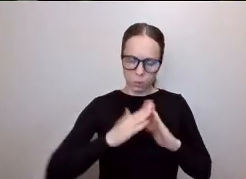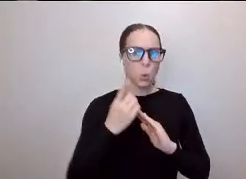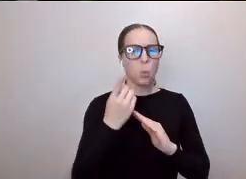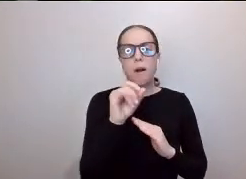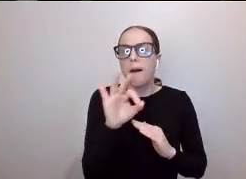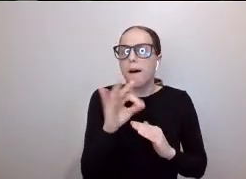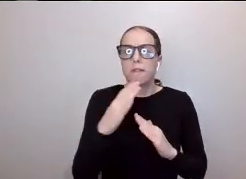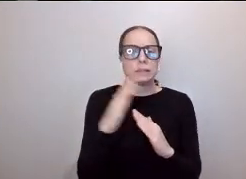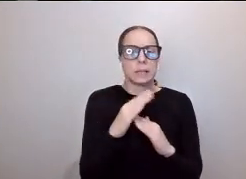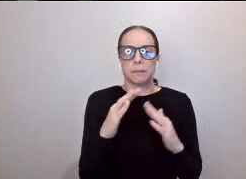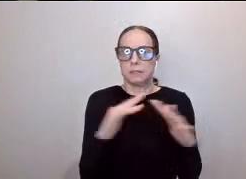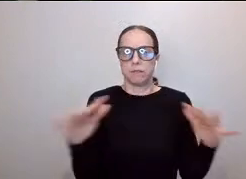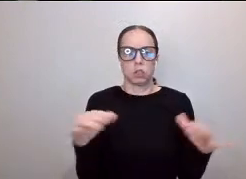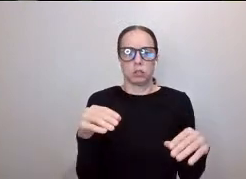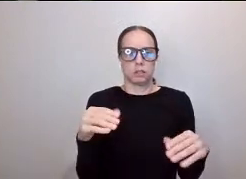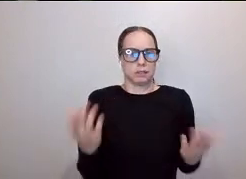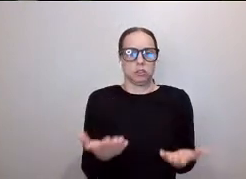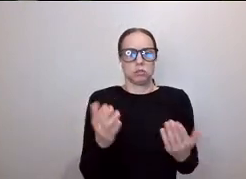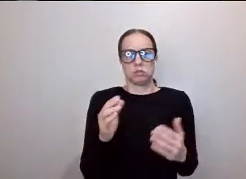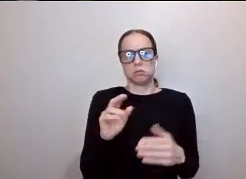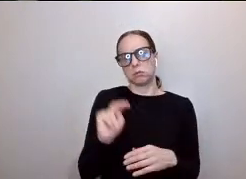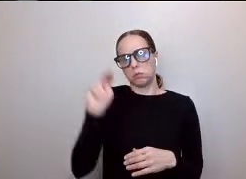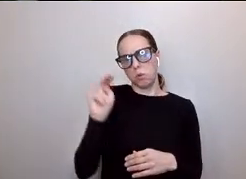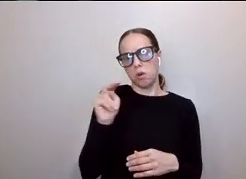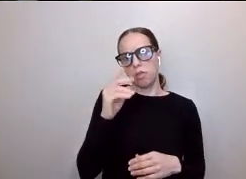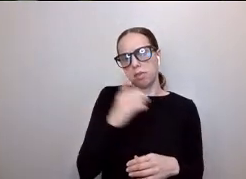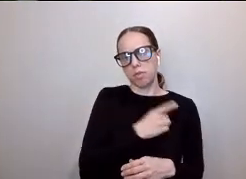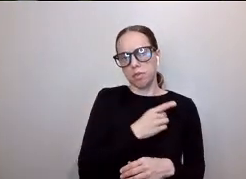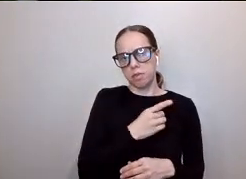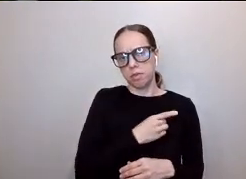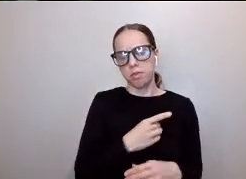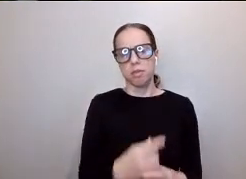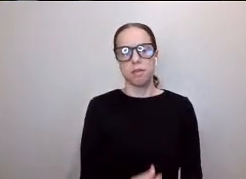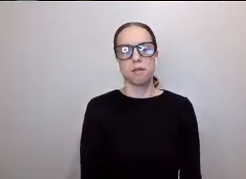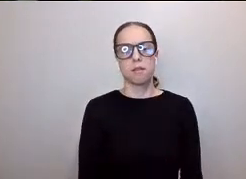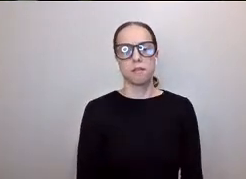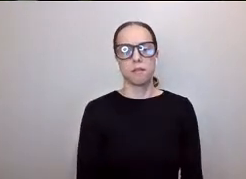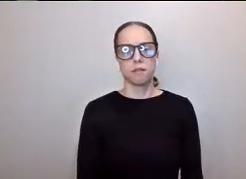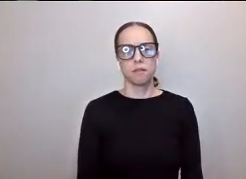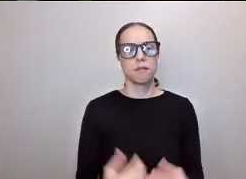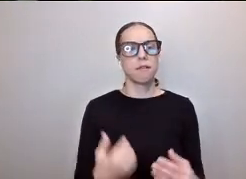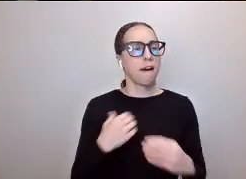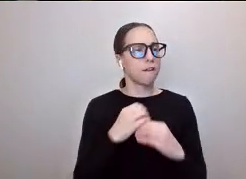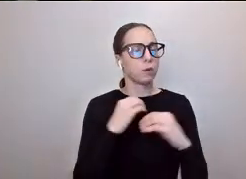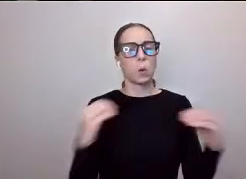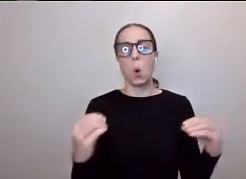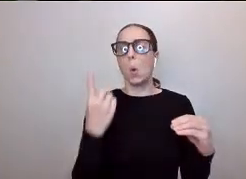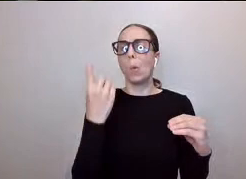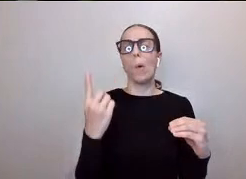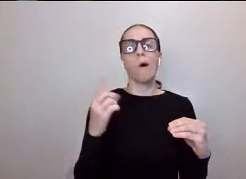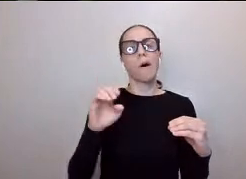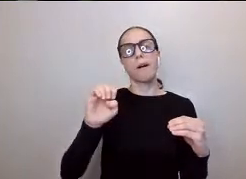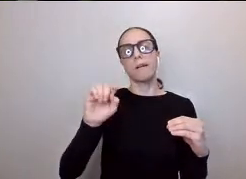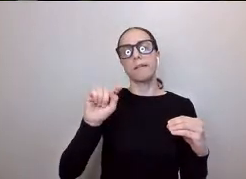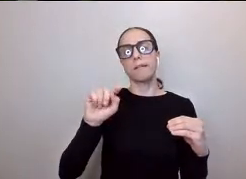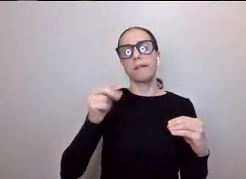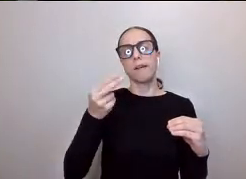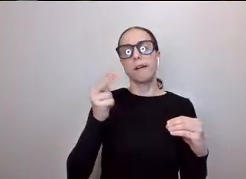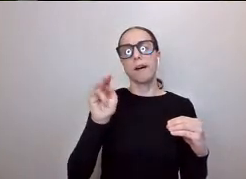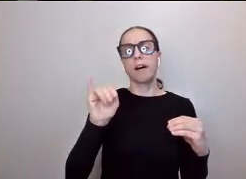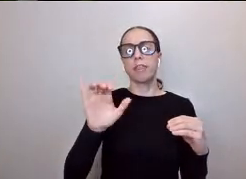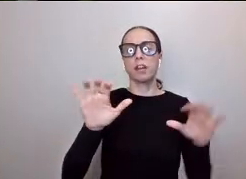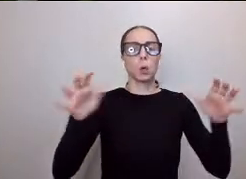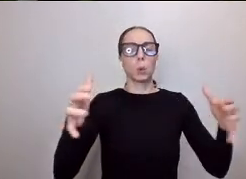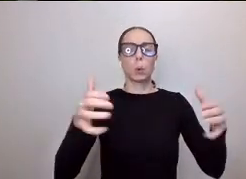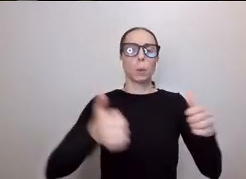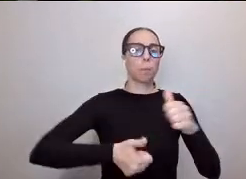North Minneapolis. We have no ethnic majority, and folks come, it's also a very economically